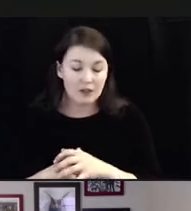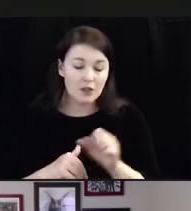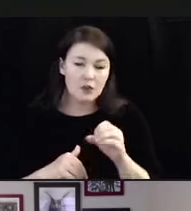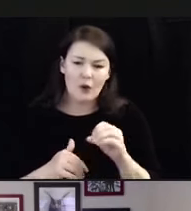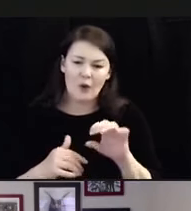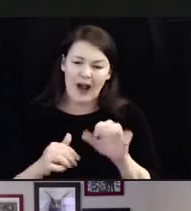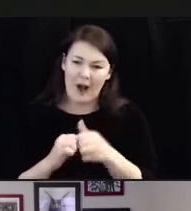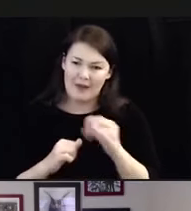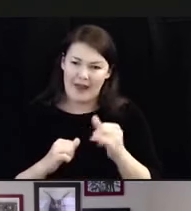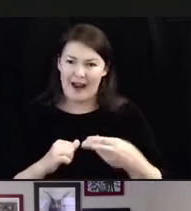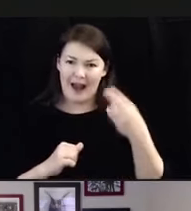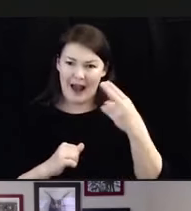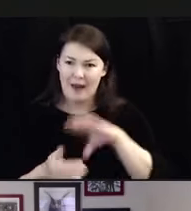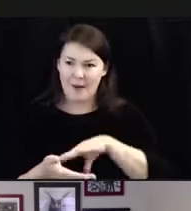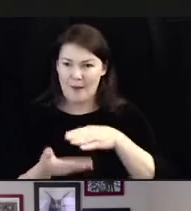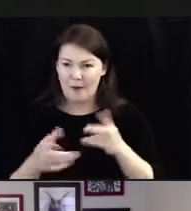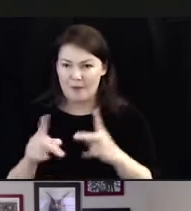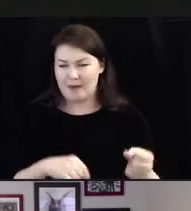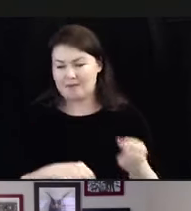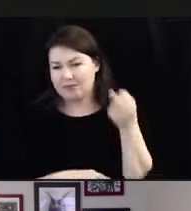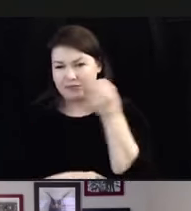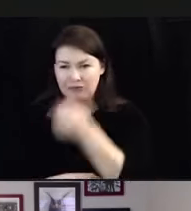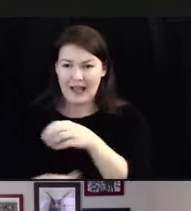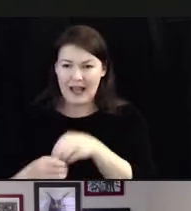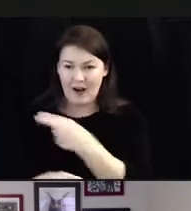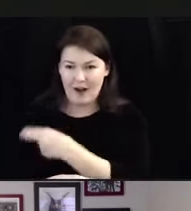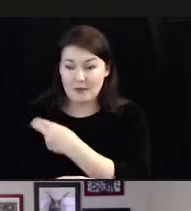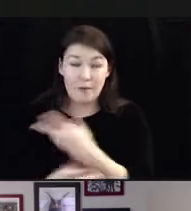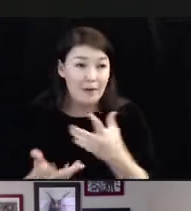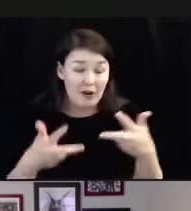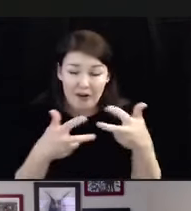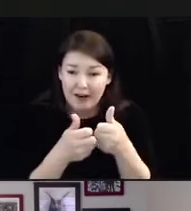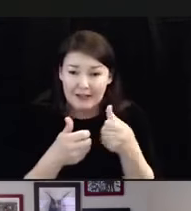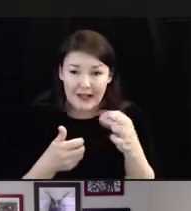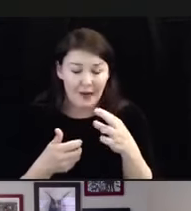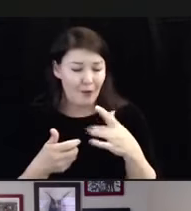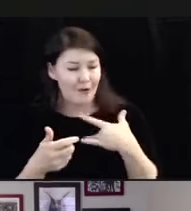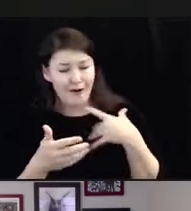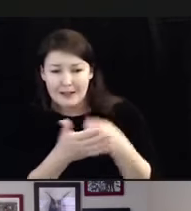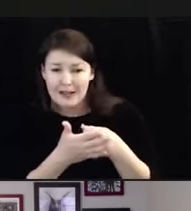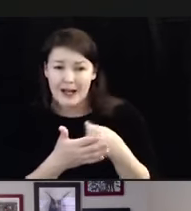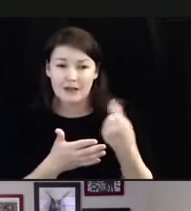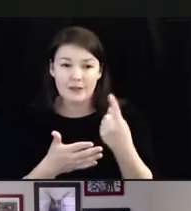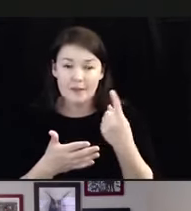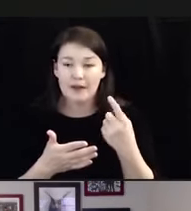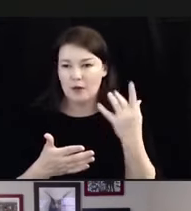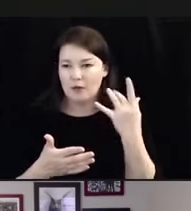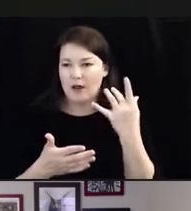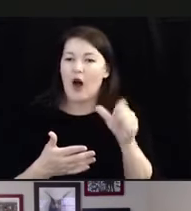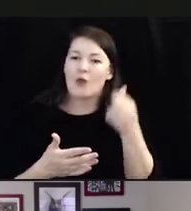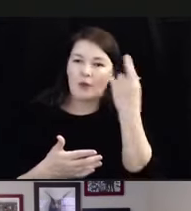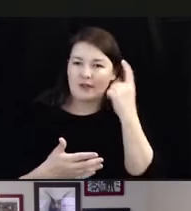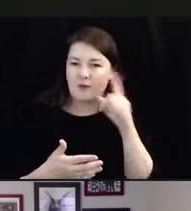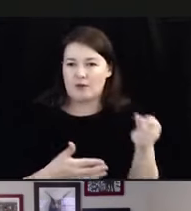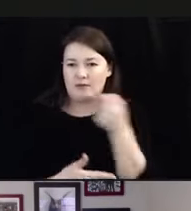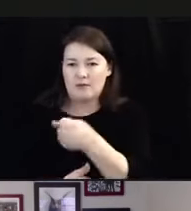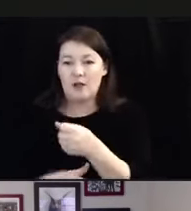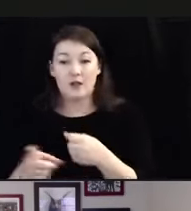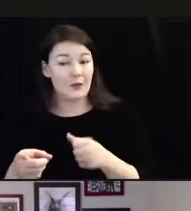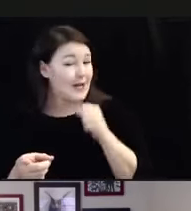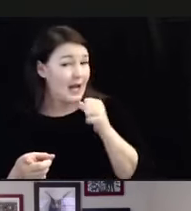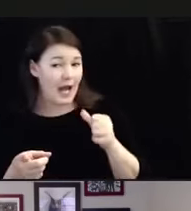basically for anybody who might get hospitalized if you were in a car accident or had a heart attack or whatever? Yeah, it would not impact anybody who is in a